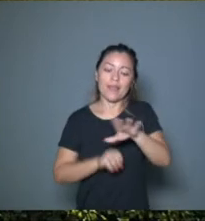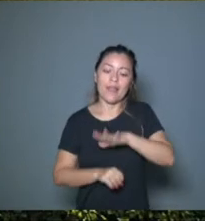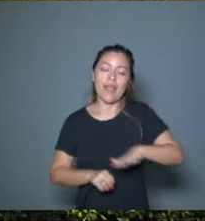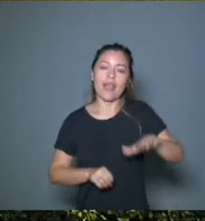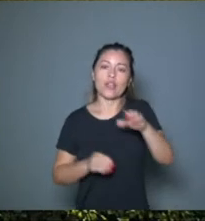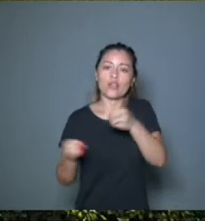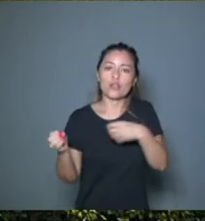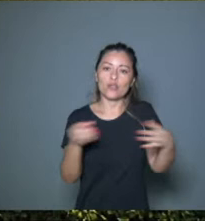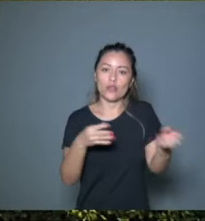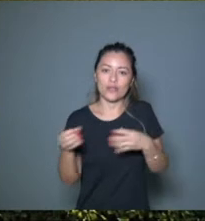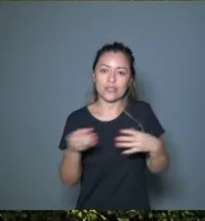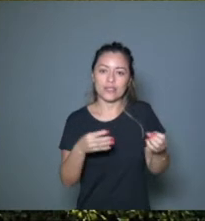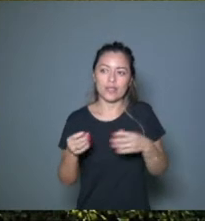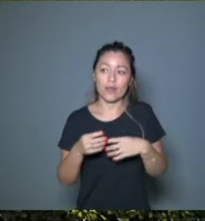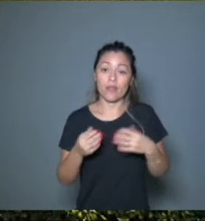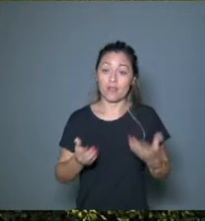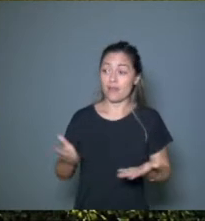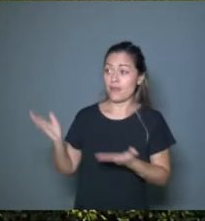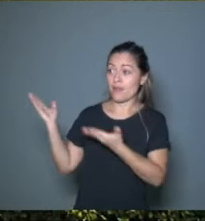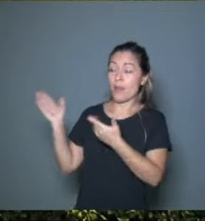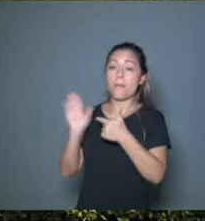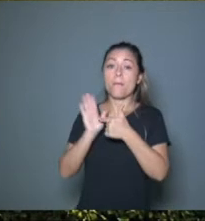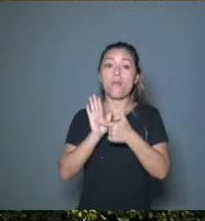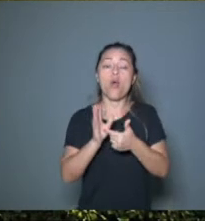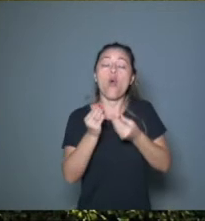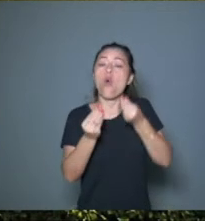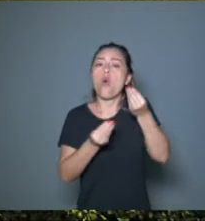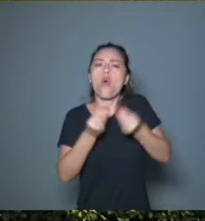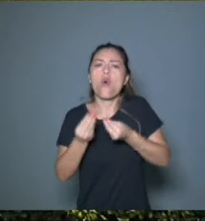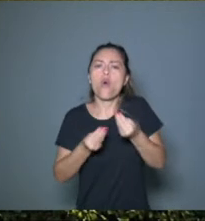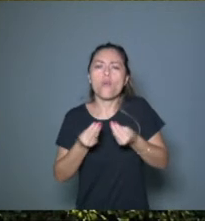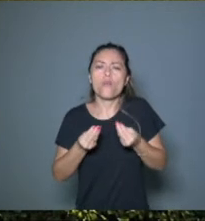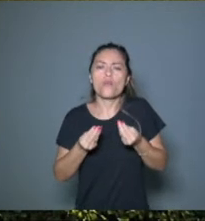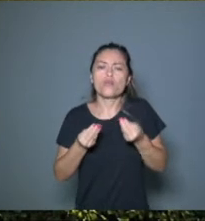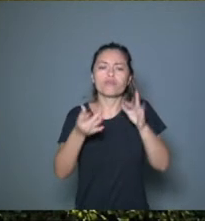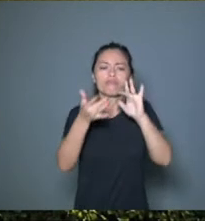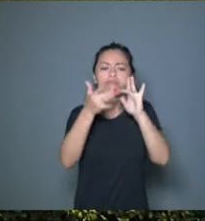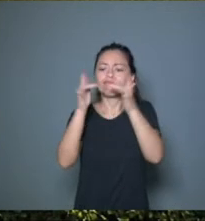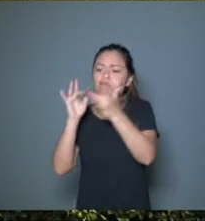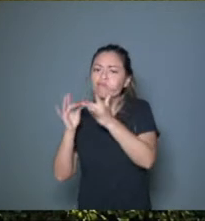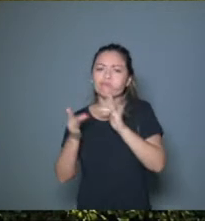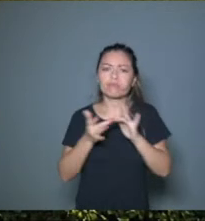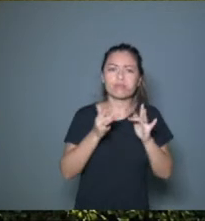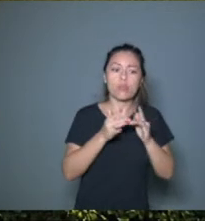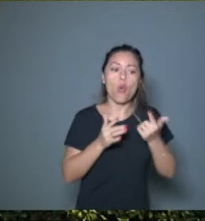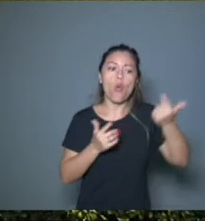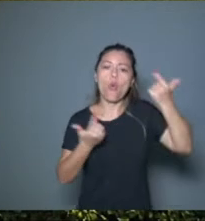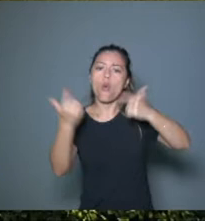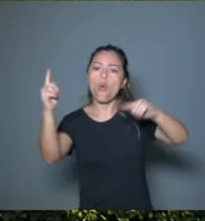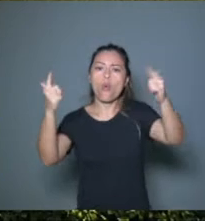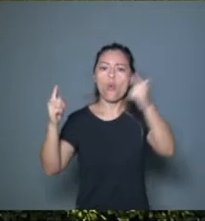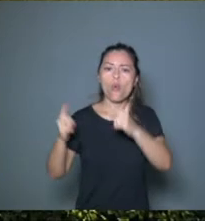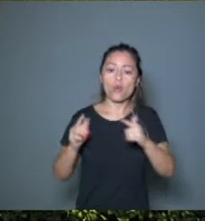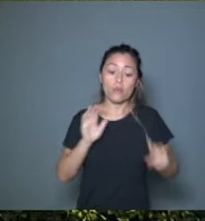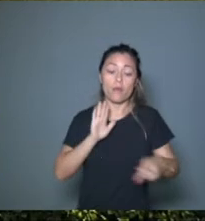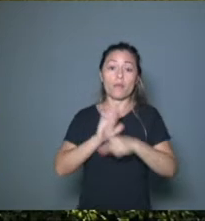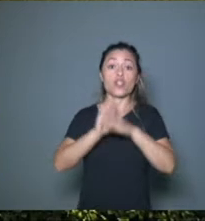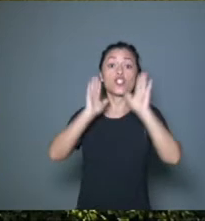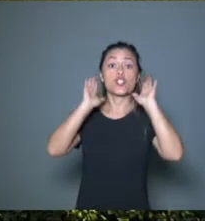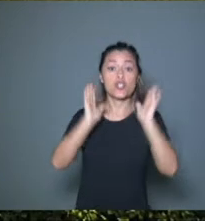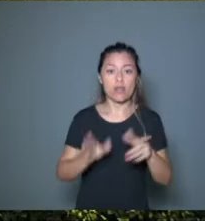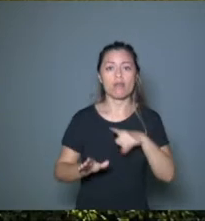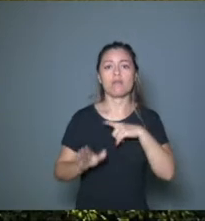established the new department, the innovation department, and we see in the slide how it connects to the